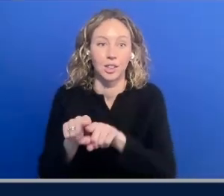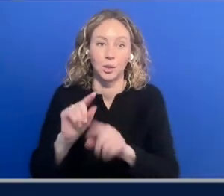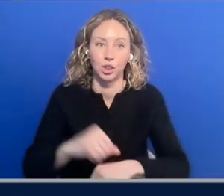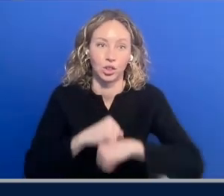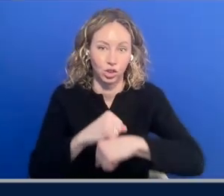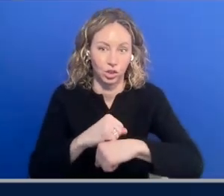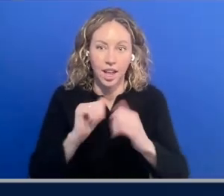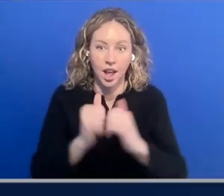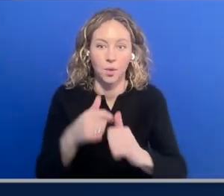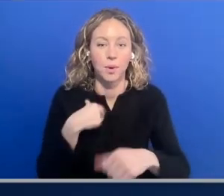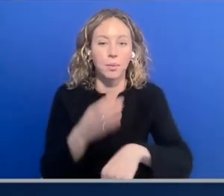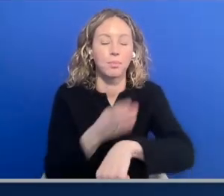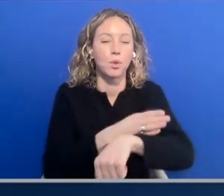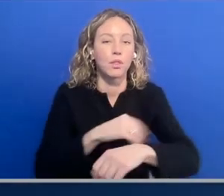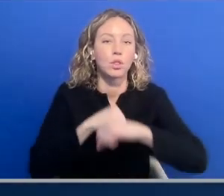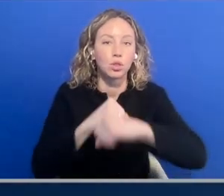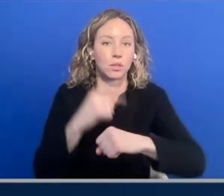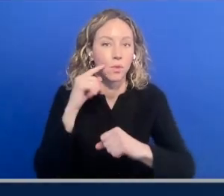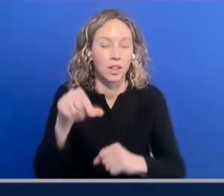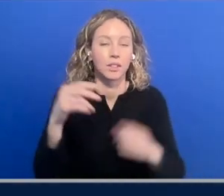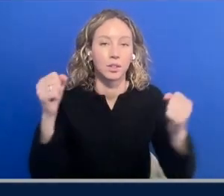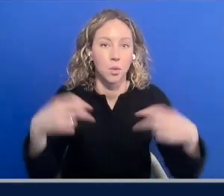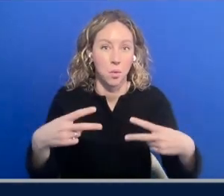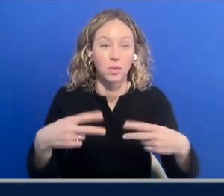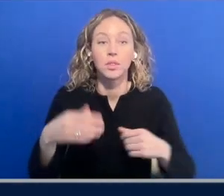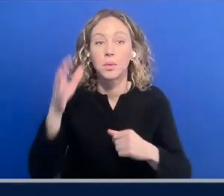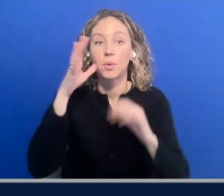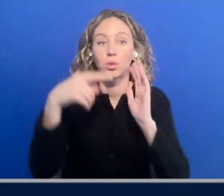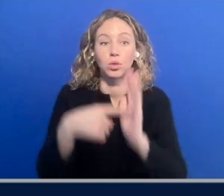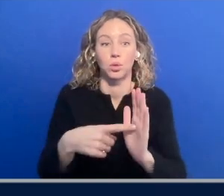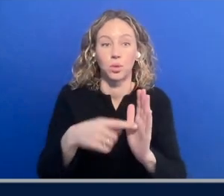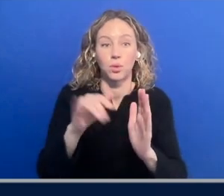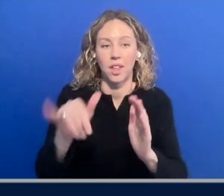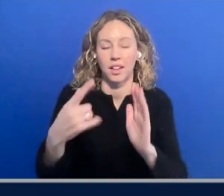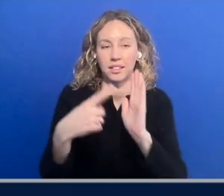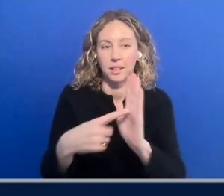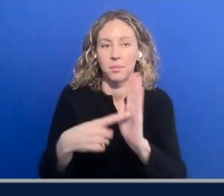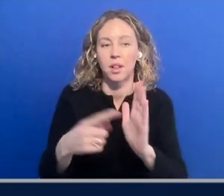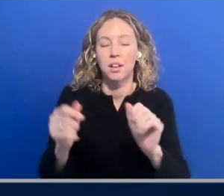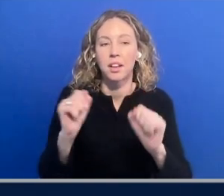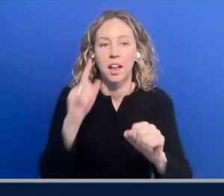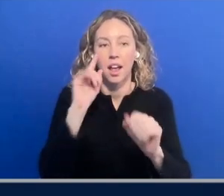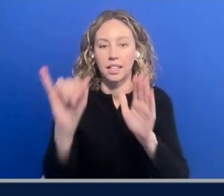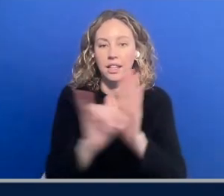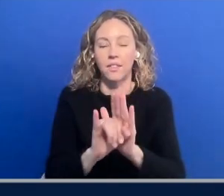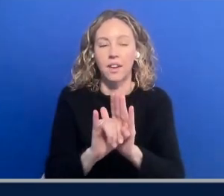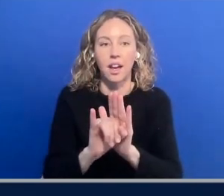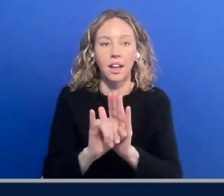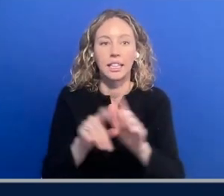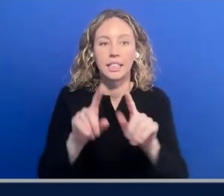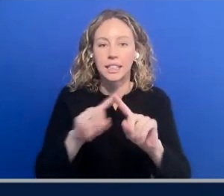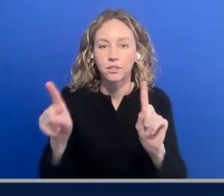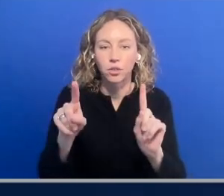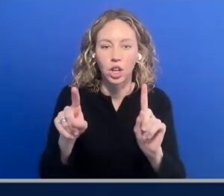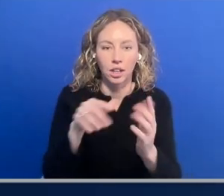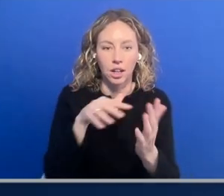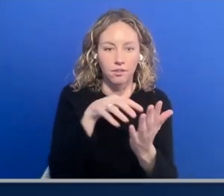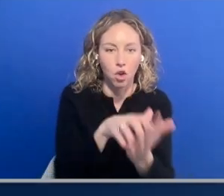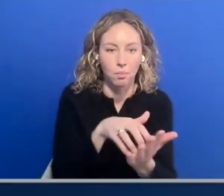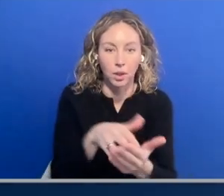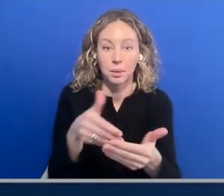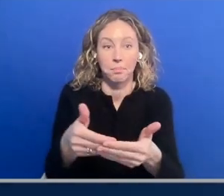security of the code? And here is an example where we can identify package level vulnerabilities even